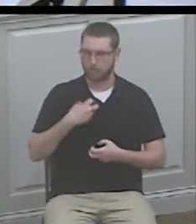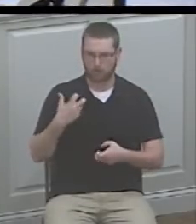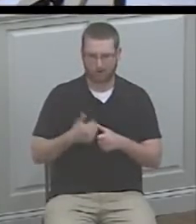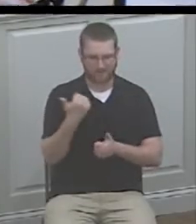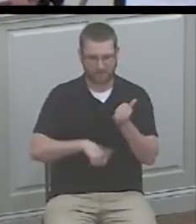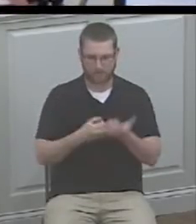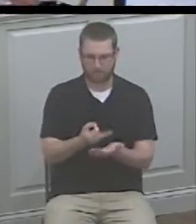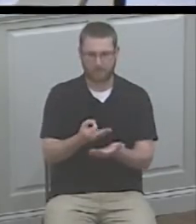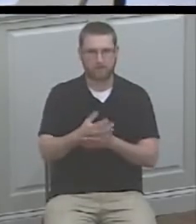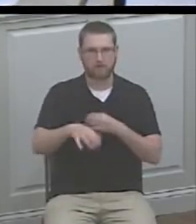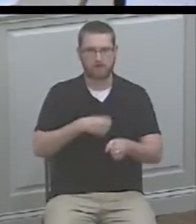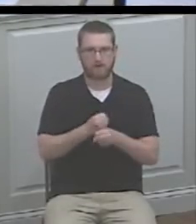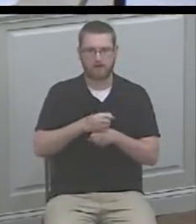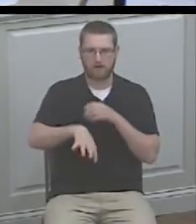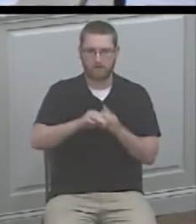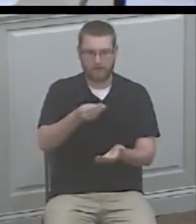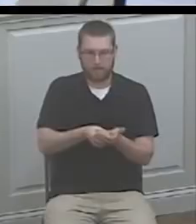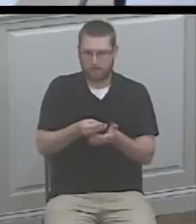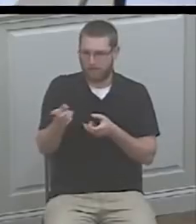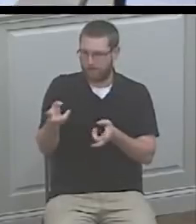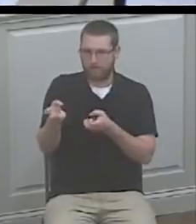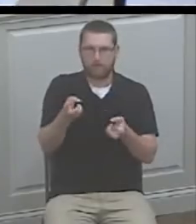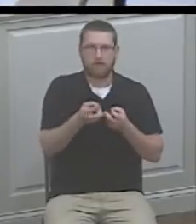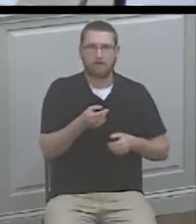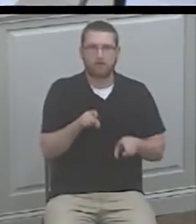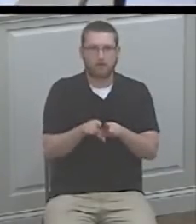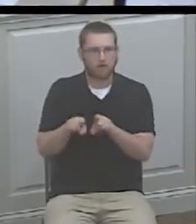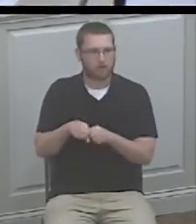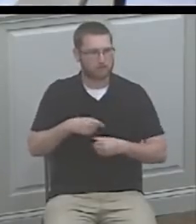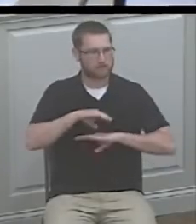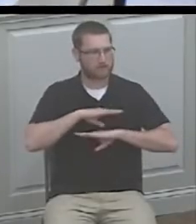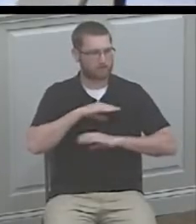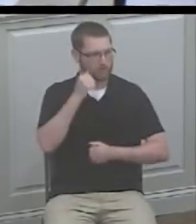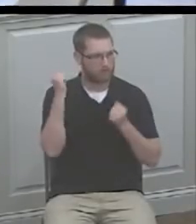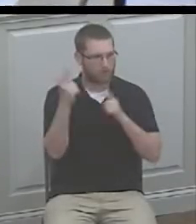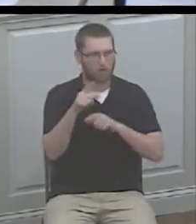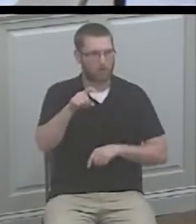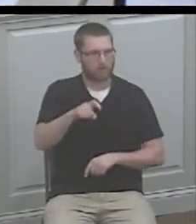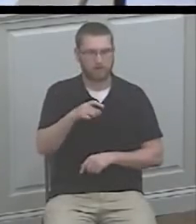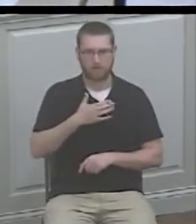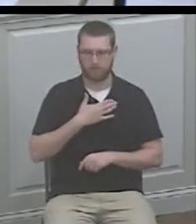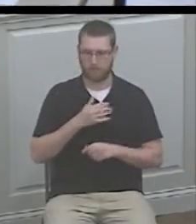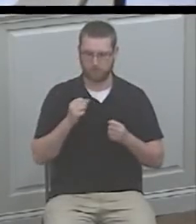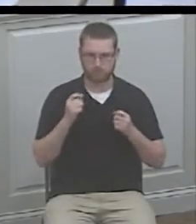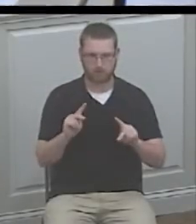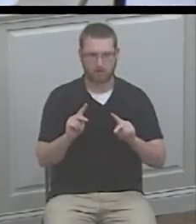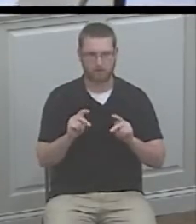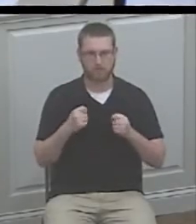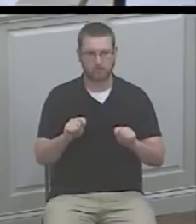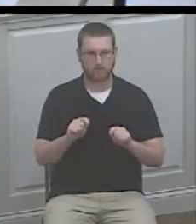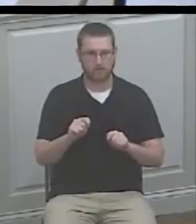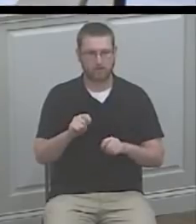year to find revenue to meet all needs. This attempt in this budget is to do